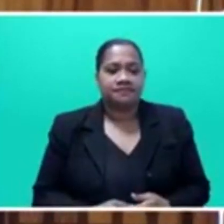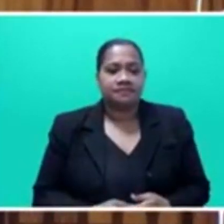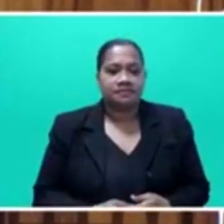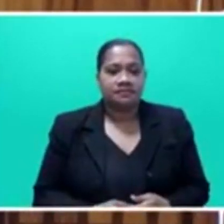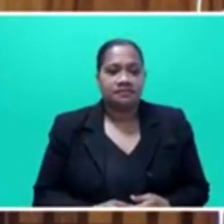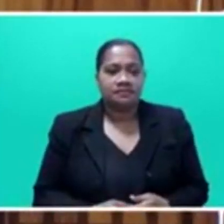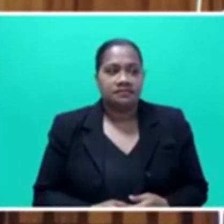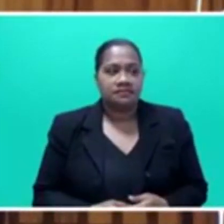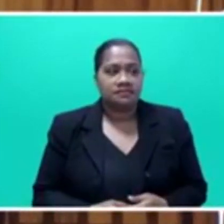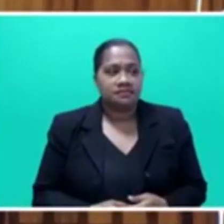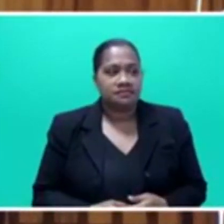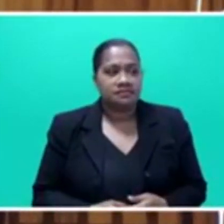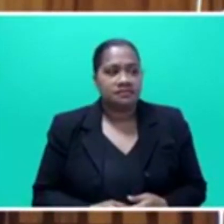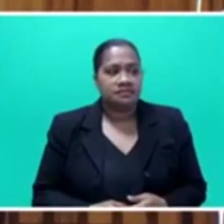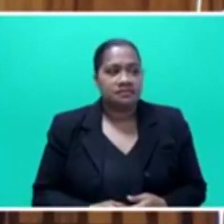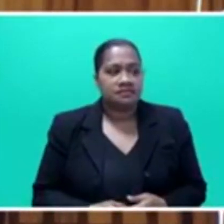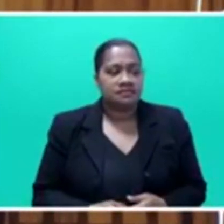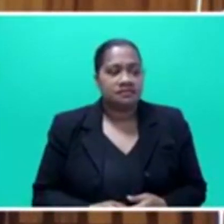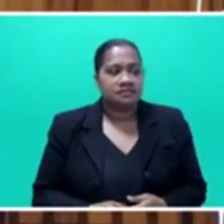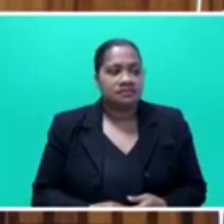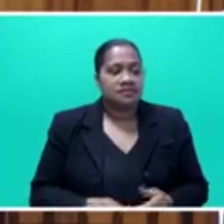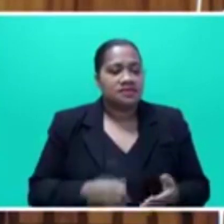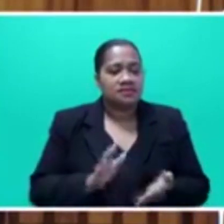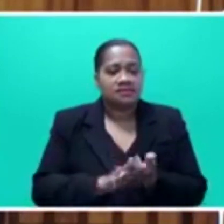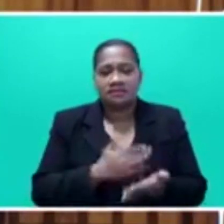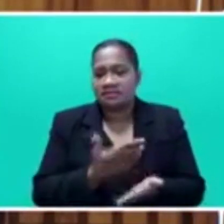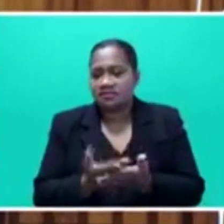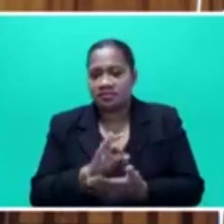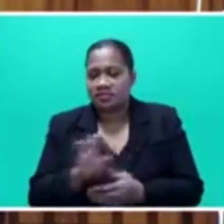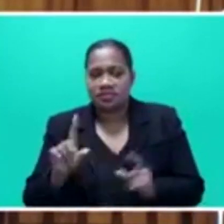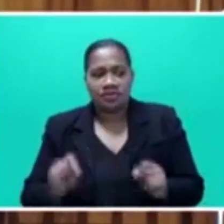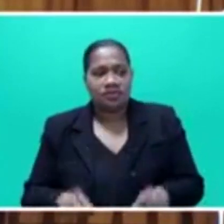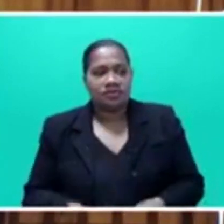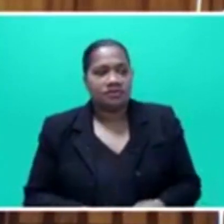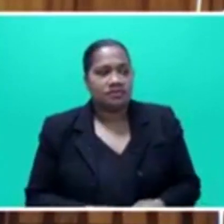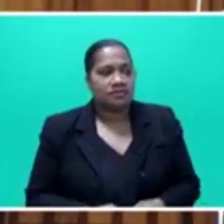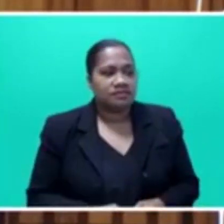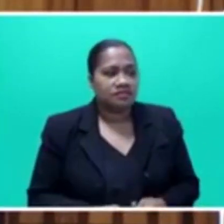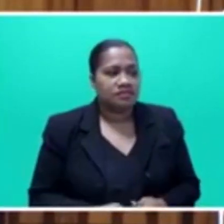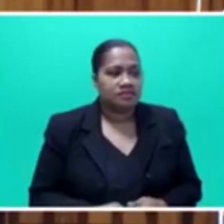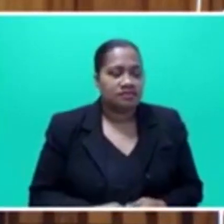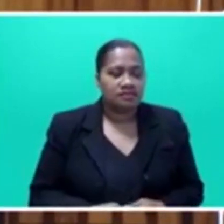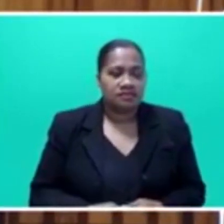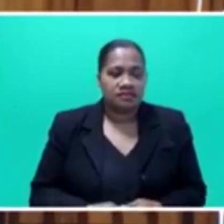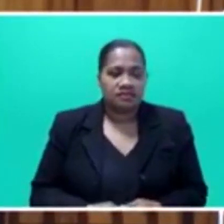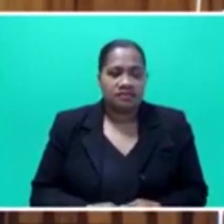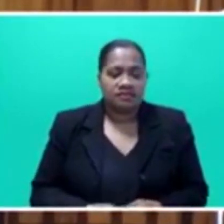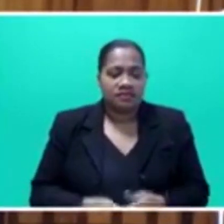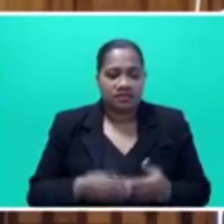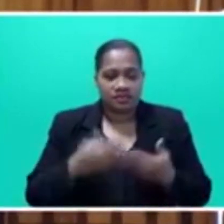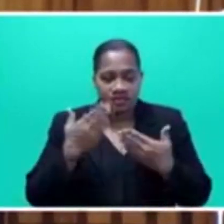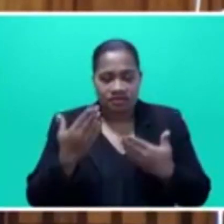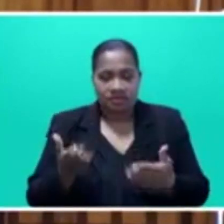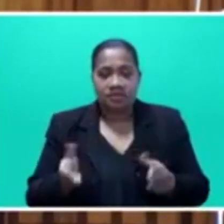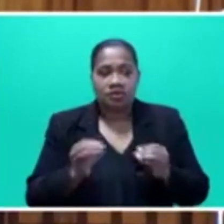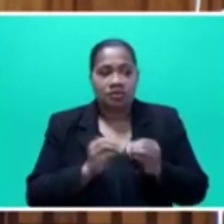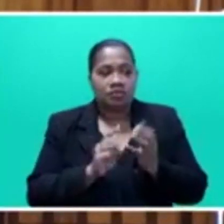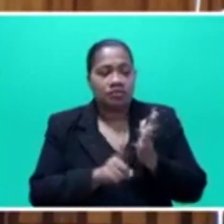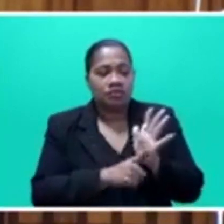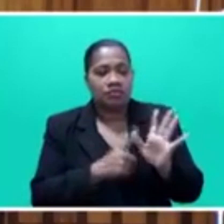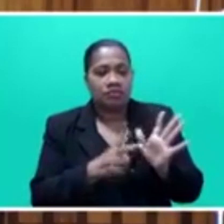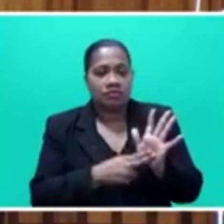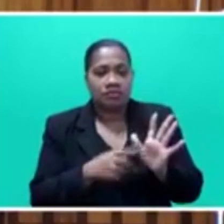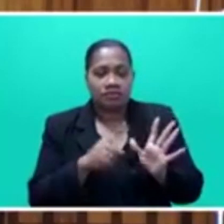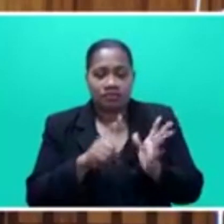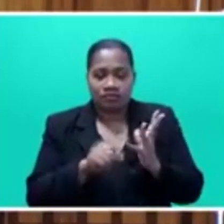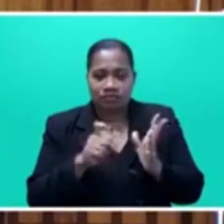sir. Translation does not do it, Honorable Bulauda. You have no credibility, Mr. Bulauda, Honorable Bulauda. You are the man